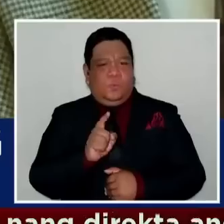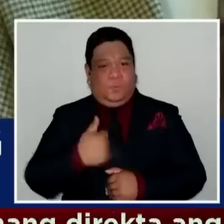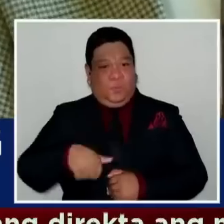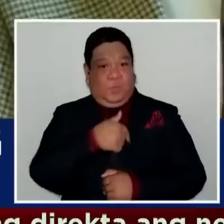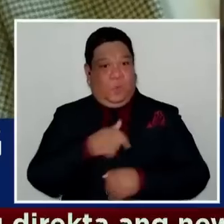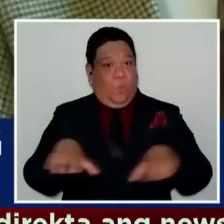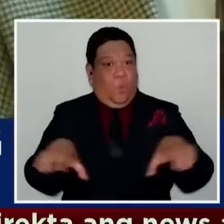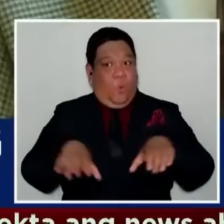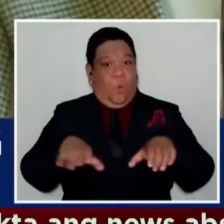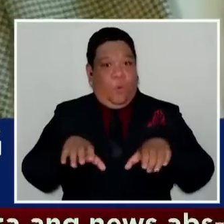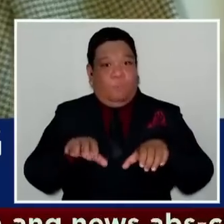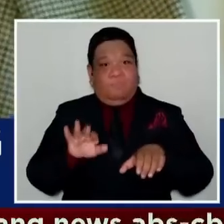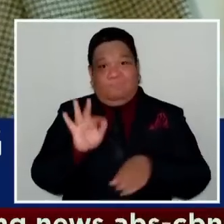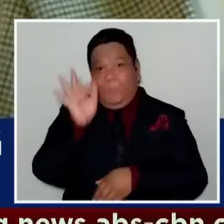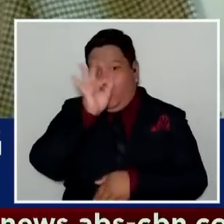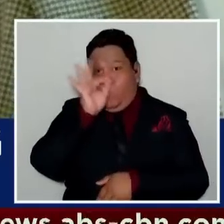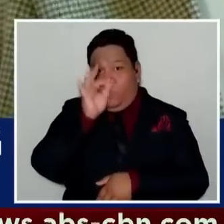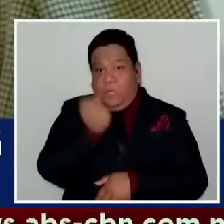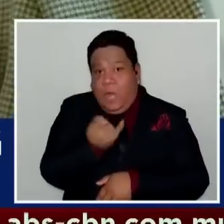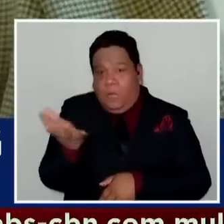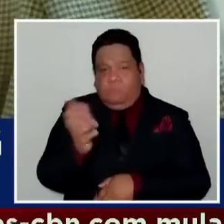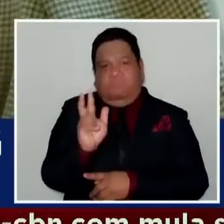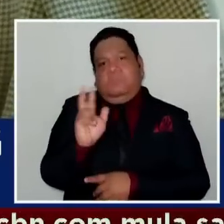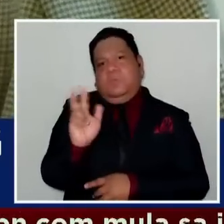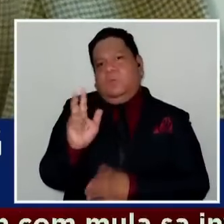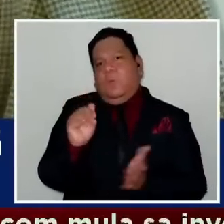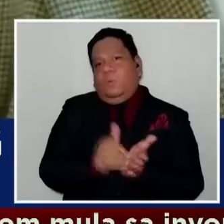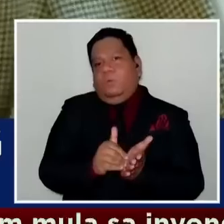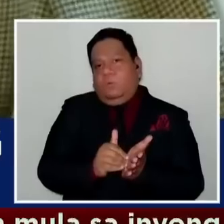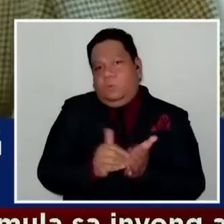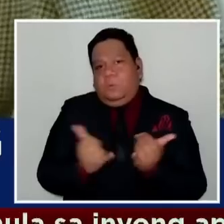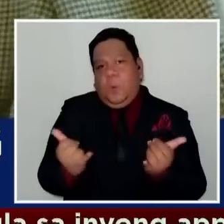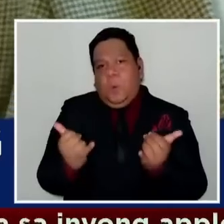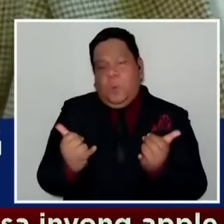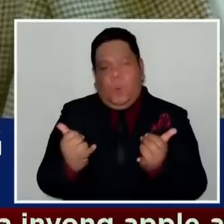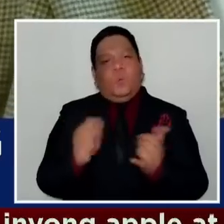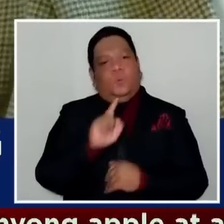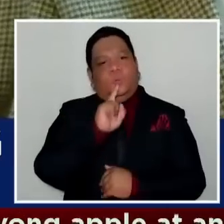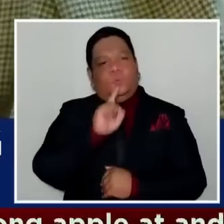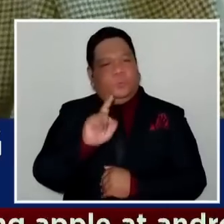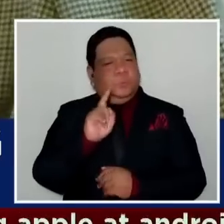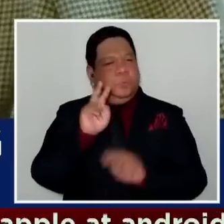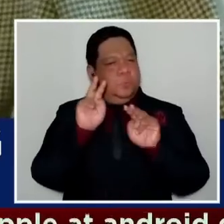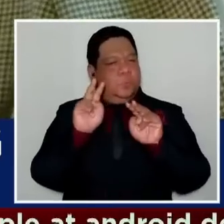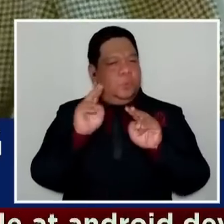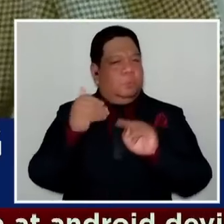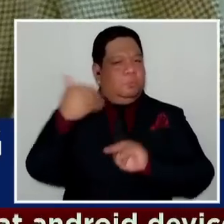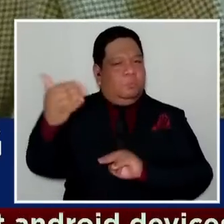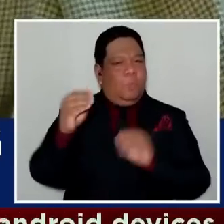employees from the Philippines at the moment, and we are looking to hire another 15,000